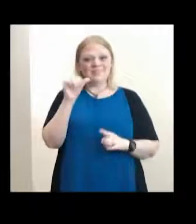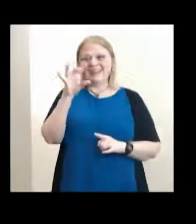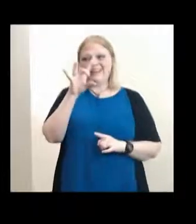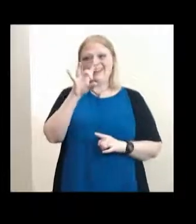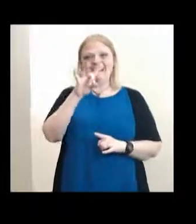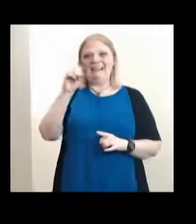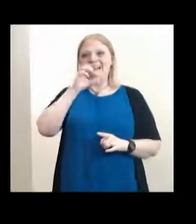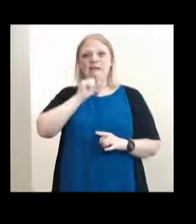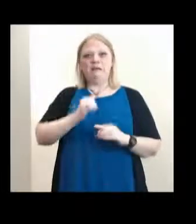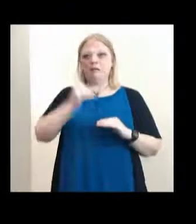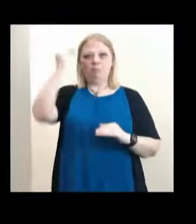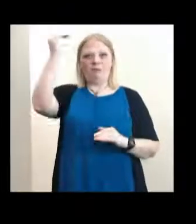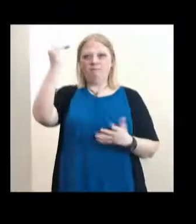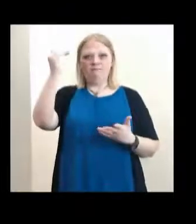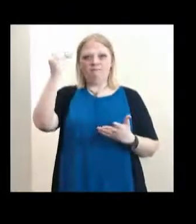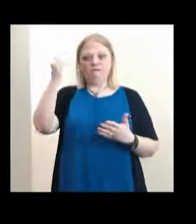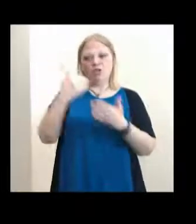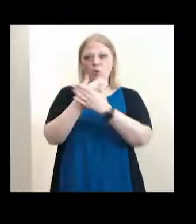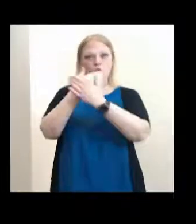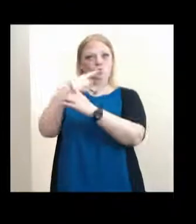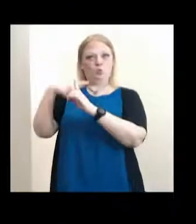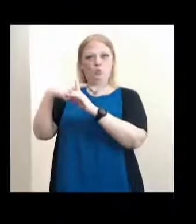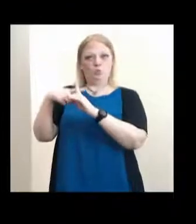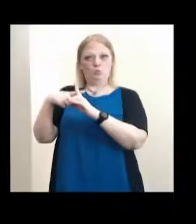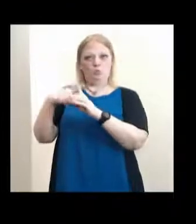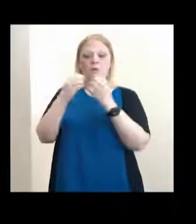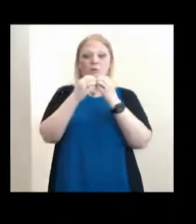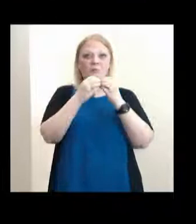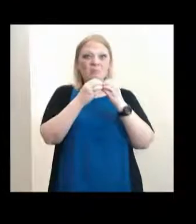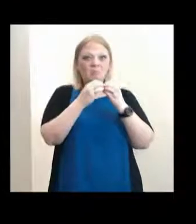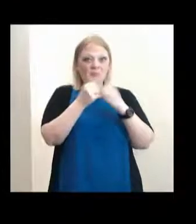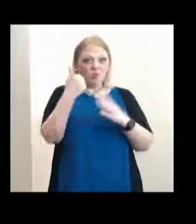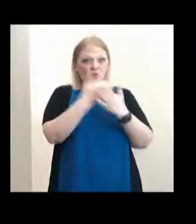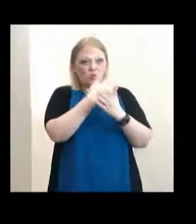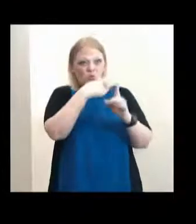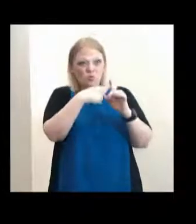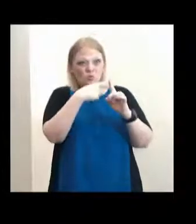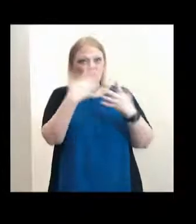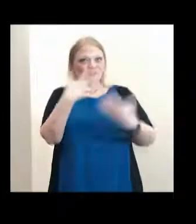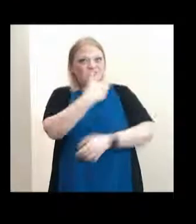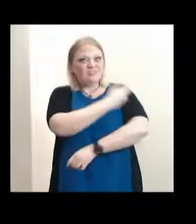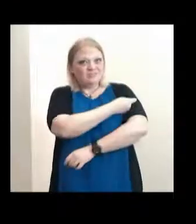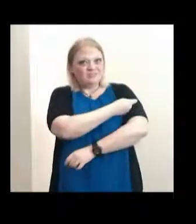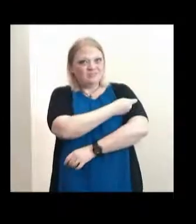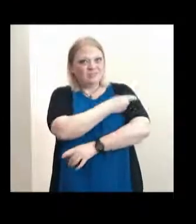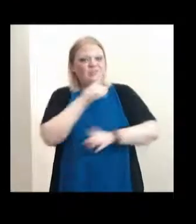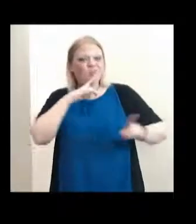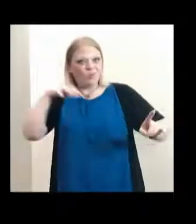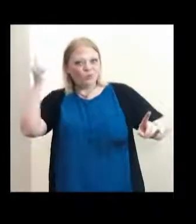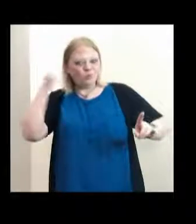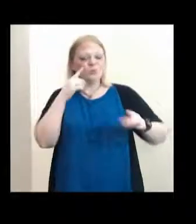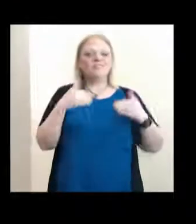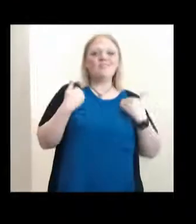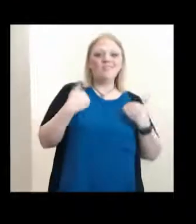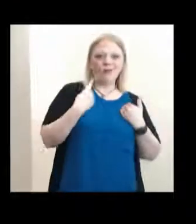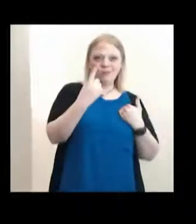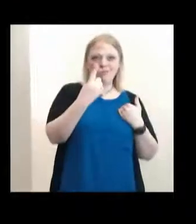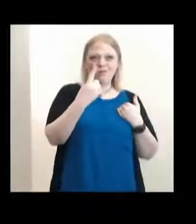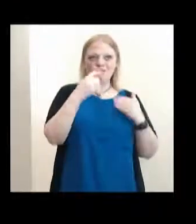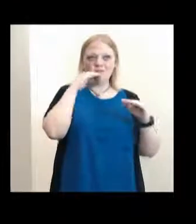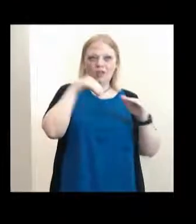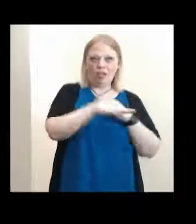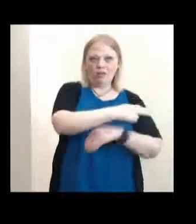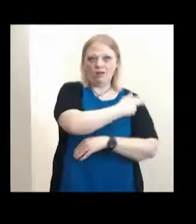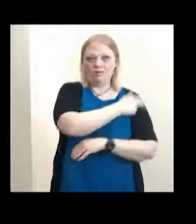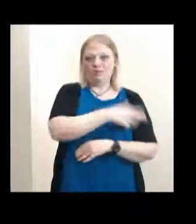above category that are catching new cases. Most of those individuals have been vaccinated. It is younger individuals, and that's why we're seeing an